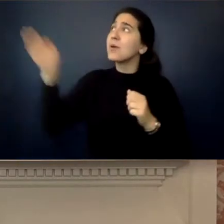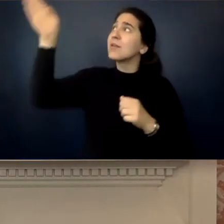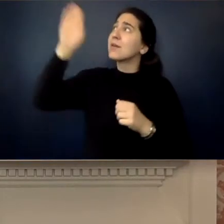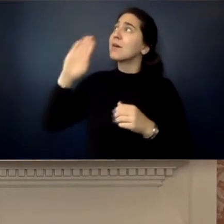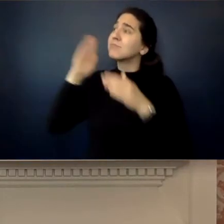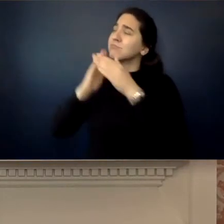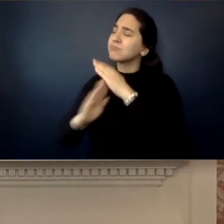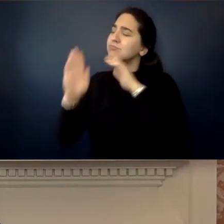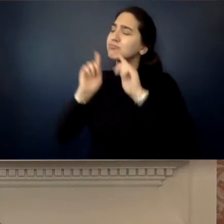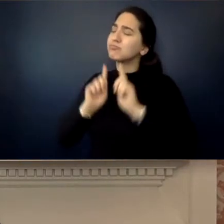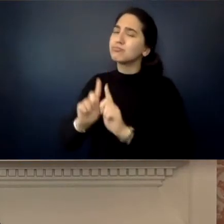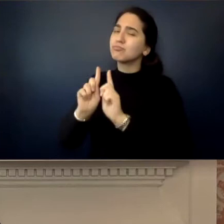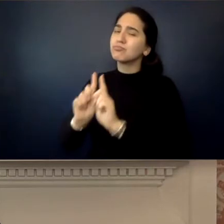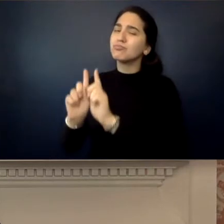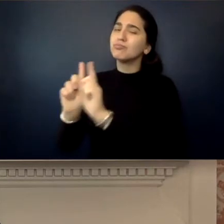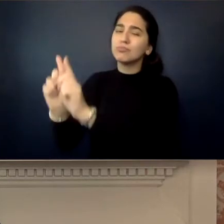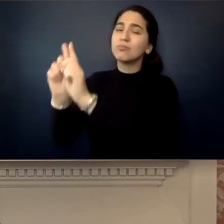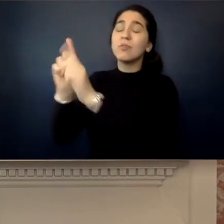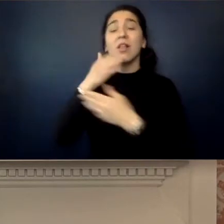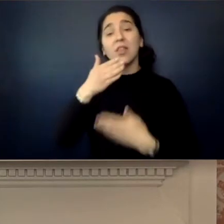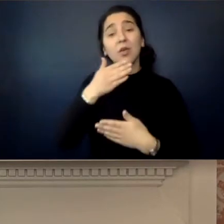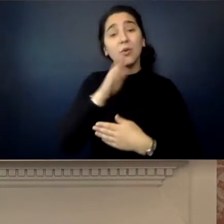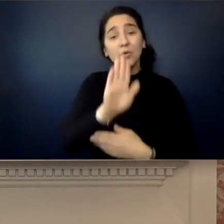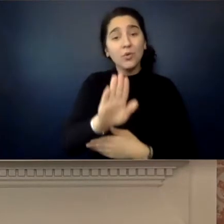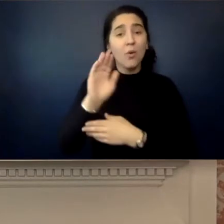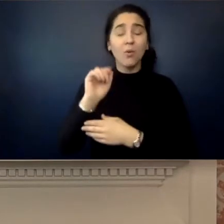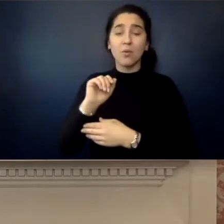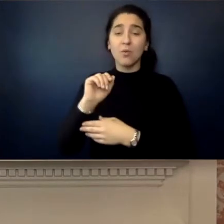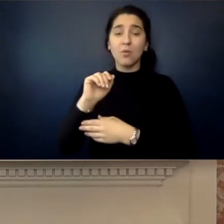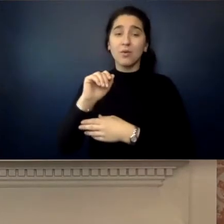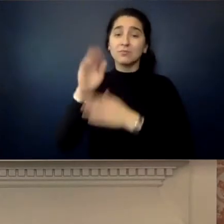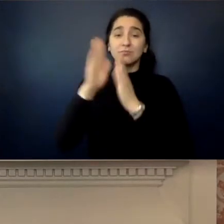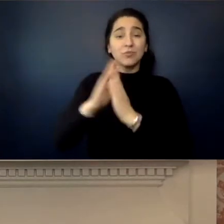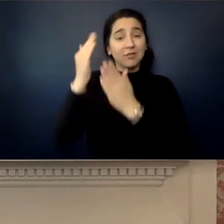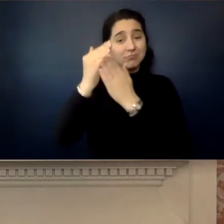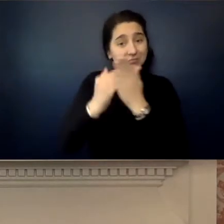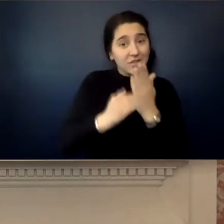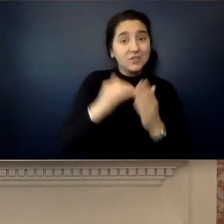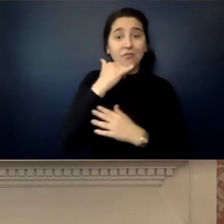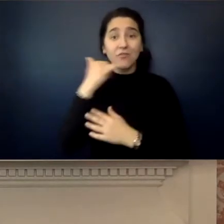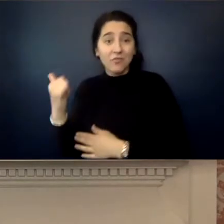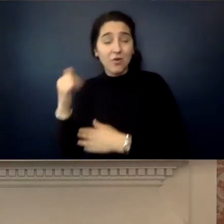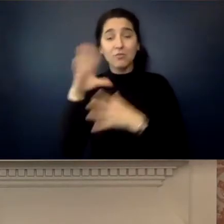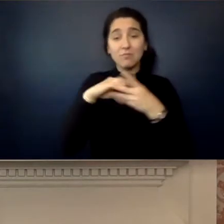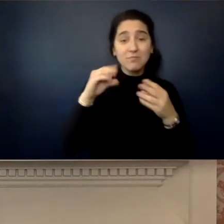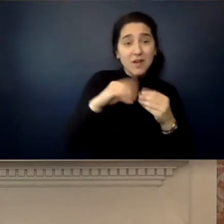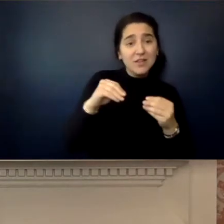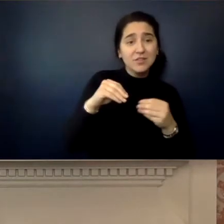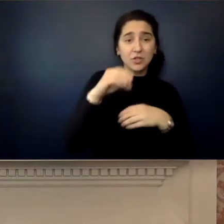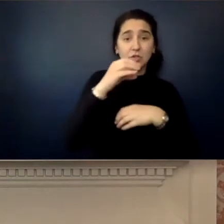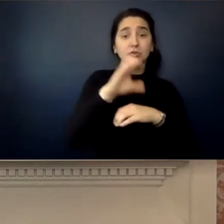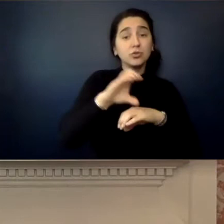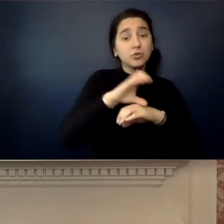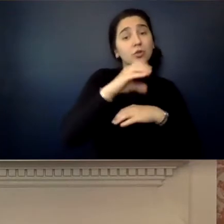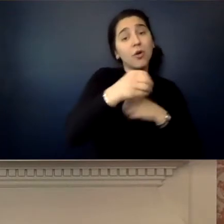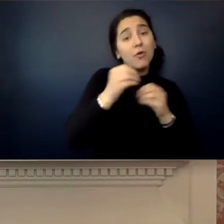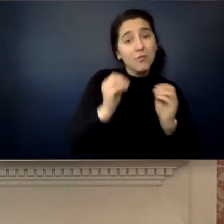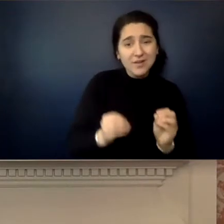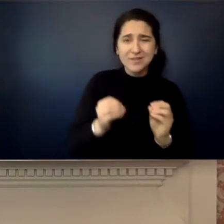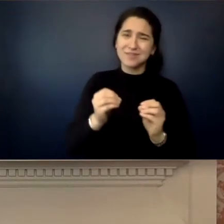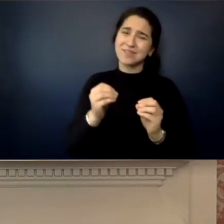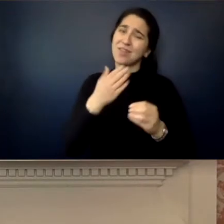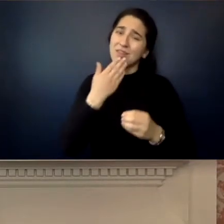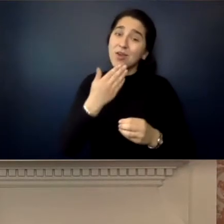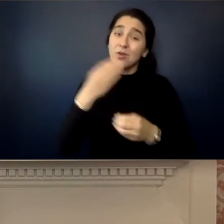humbly with your God. Thank you for continuing to send in your prayer requests by phone and message to the church